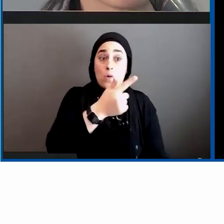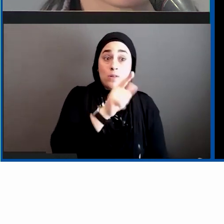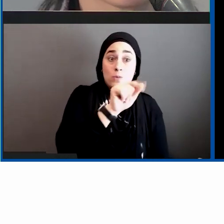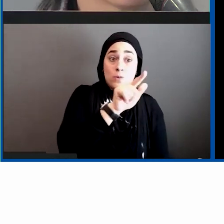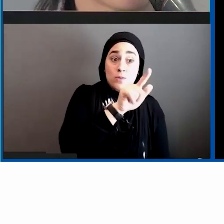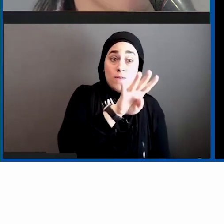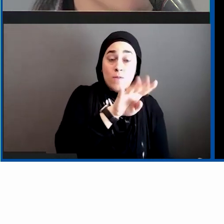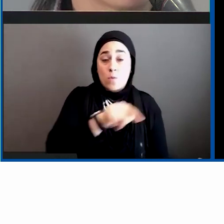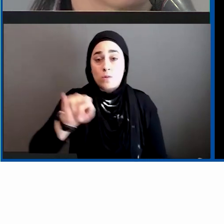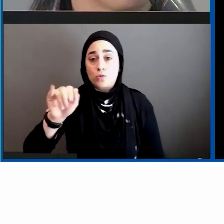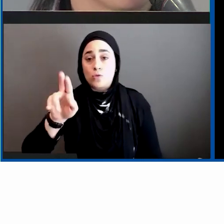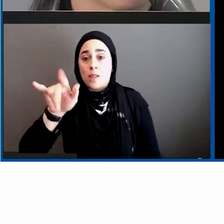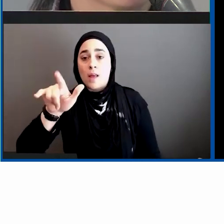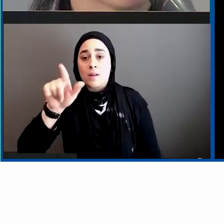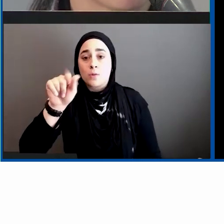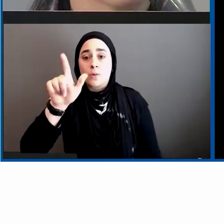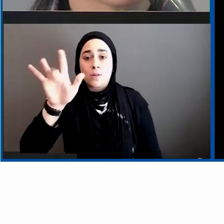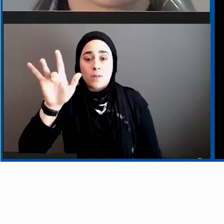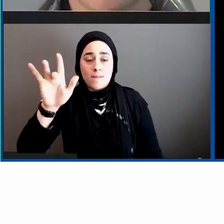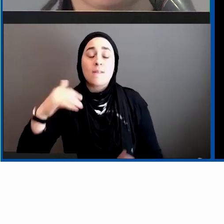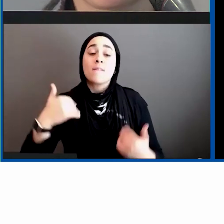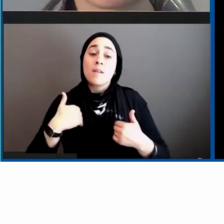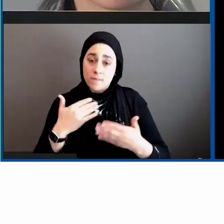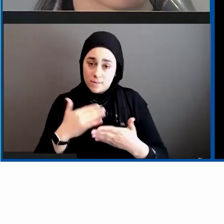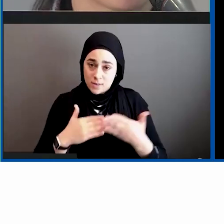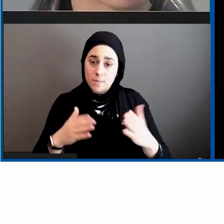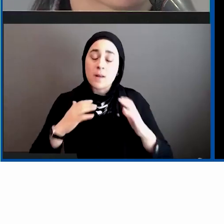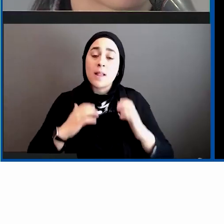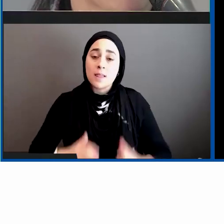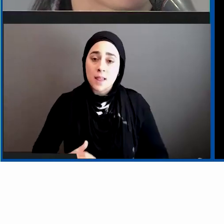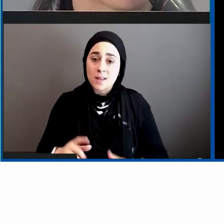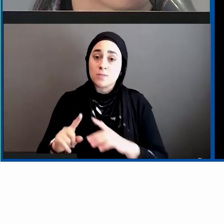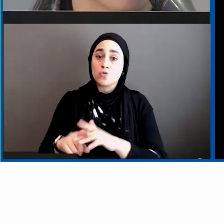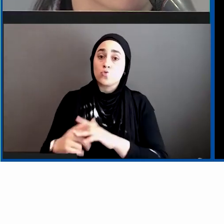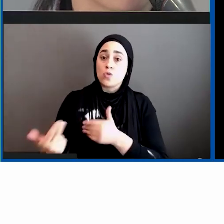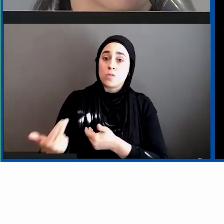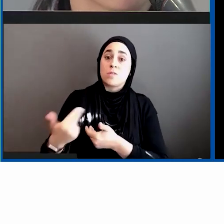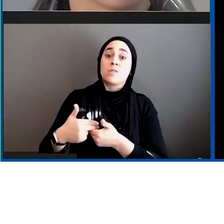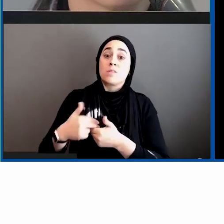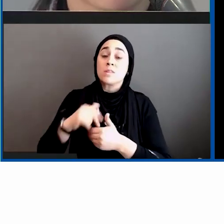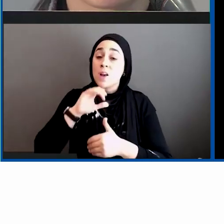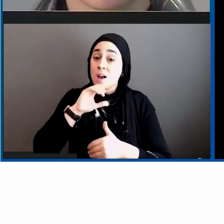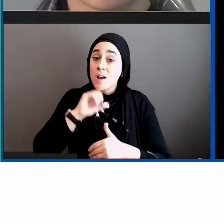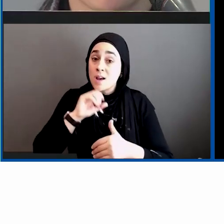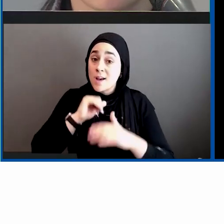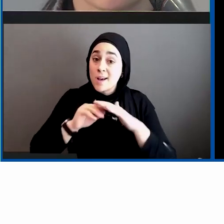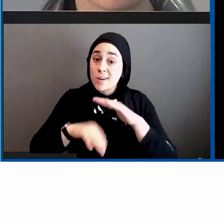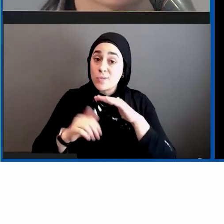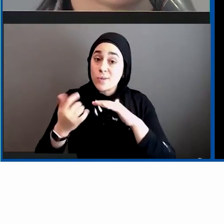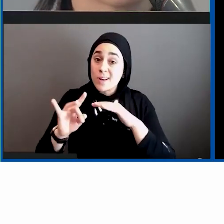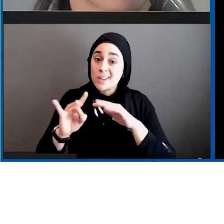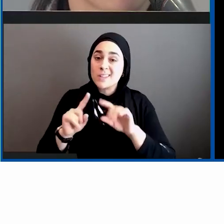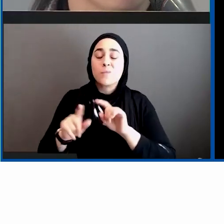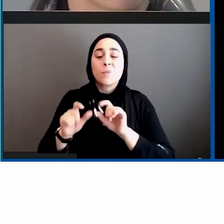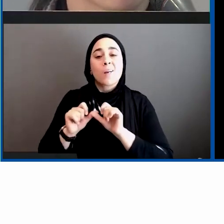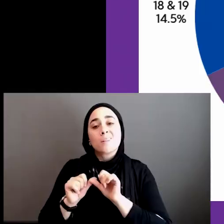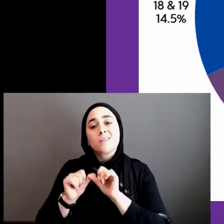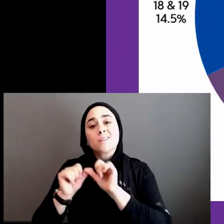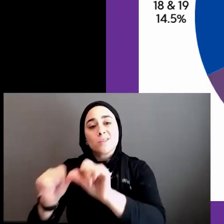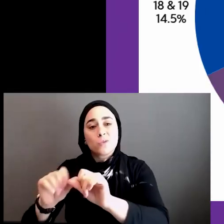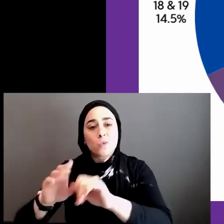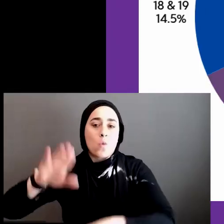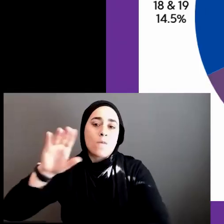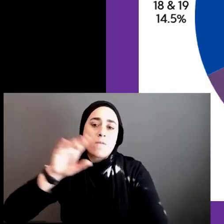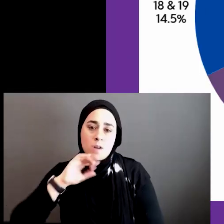come to us at below 18, but stay with us as clients because their matter is still ongoing past the age of 18. And we have the homeless